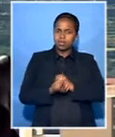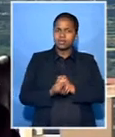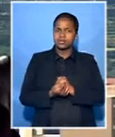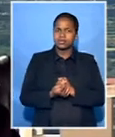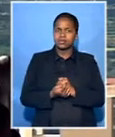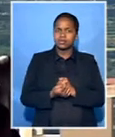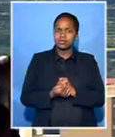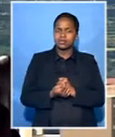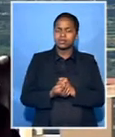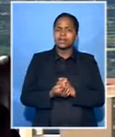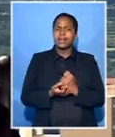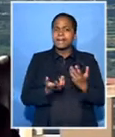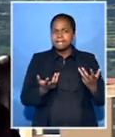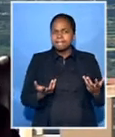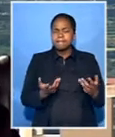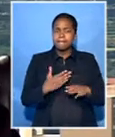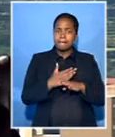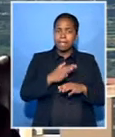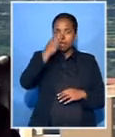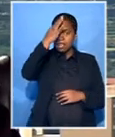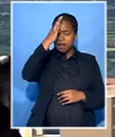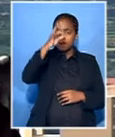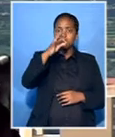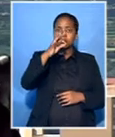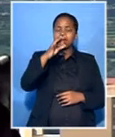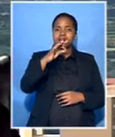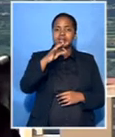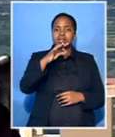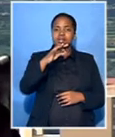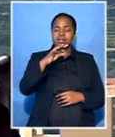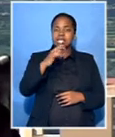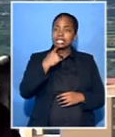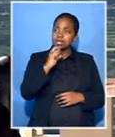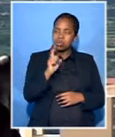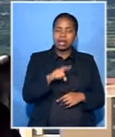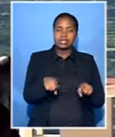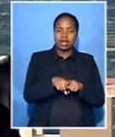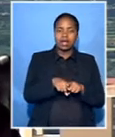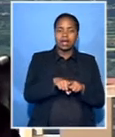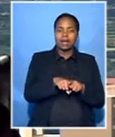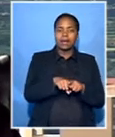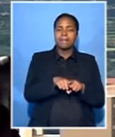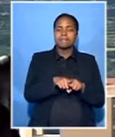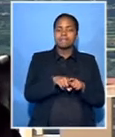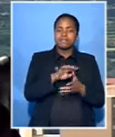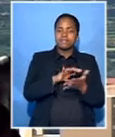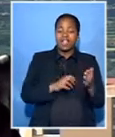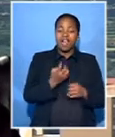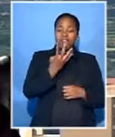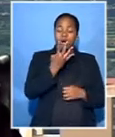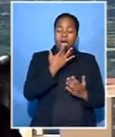reflecting on what the other former government ministers have testified on. He submitted a